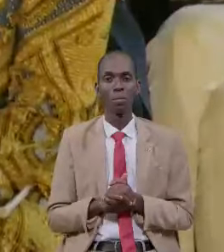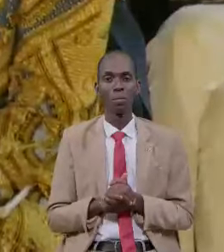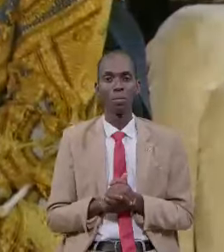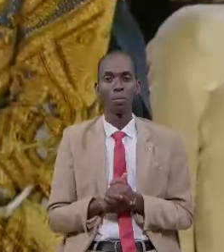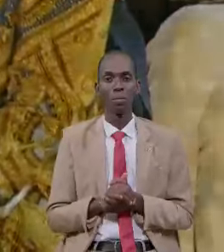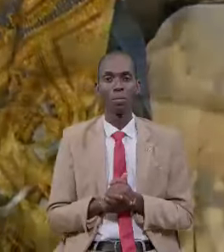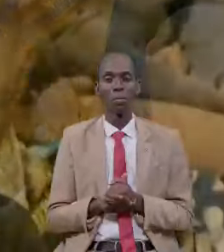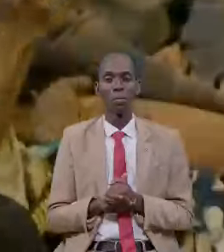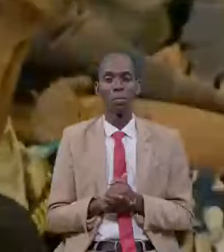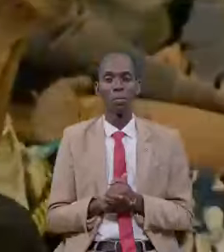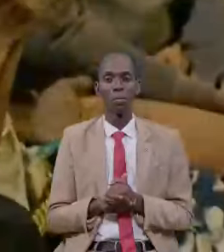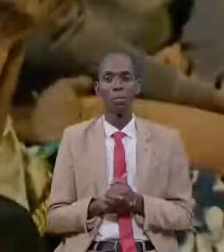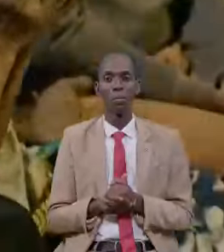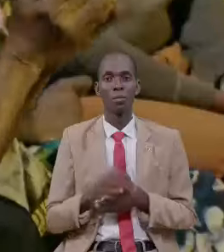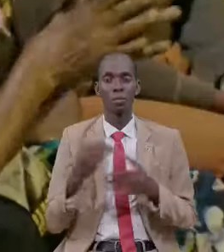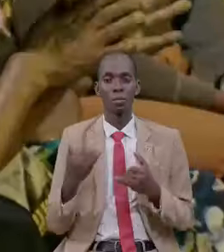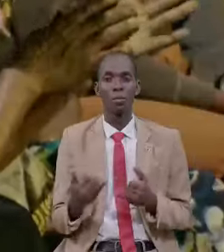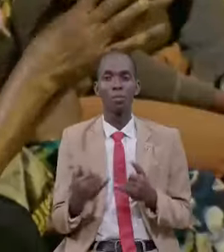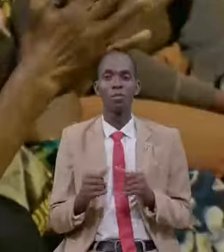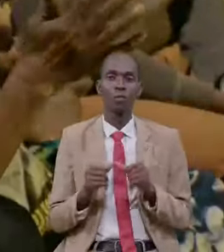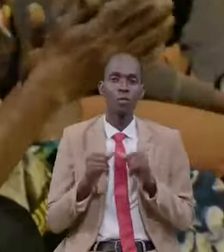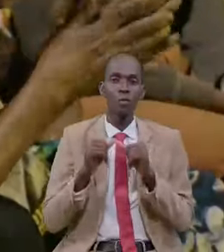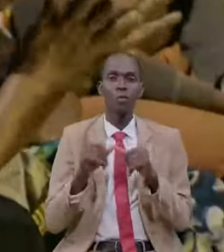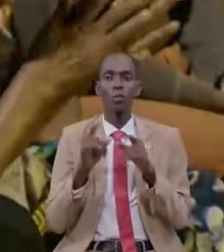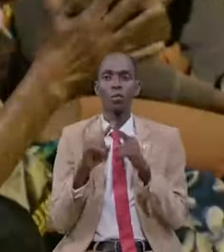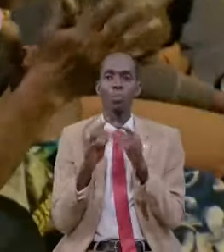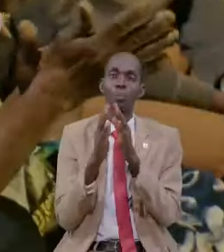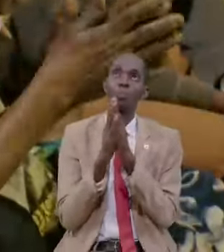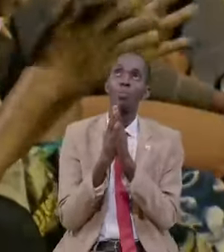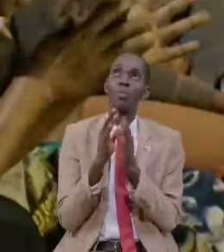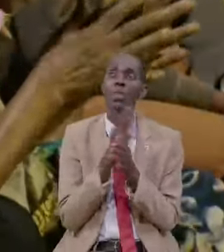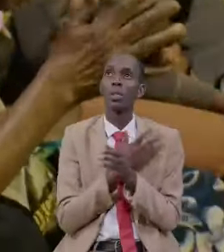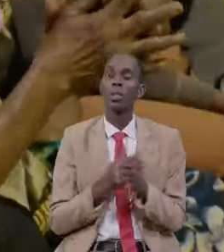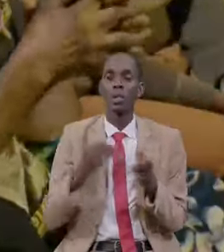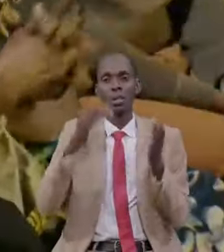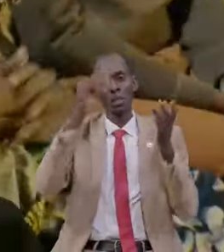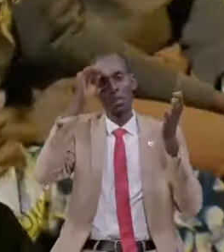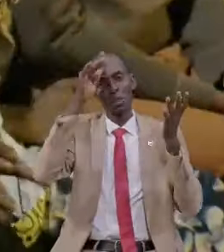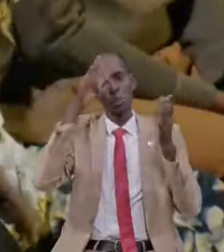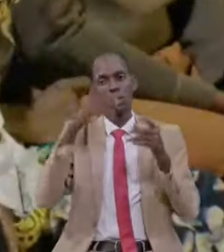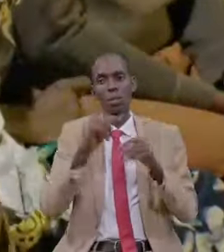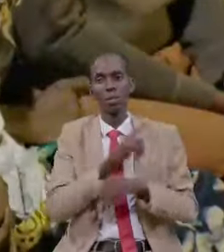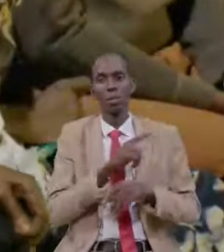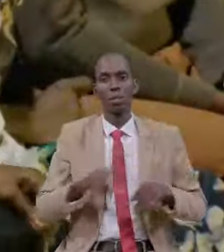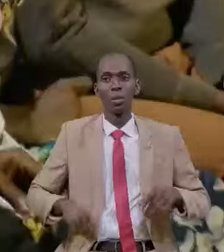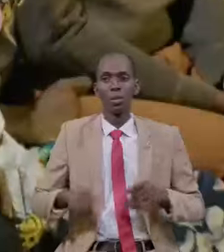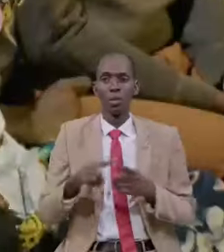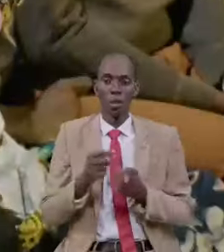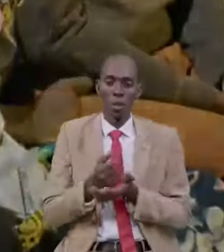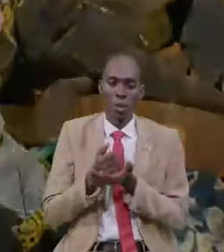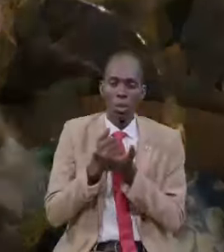So keep on calling upon the Lord, expecting the Lord to help you tonight,